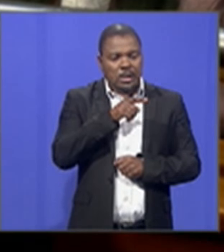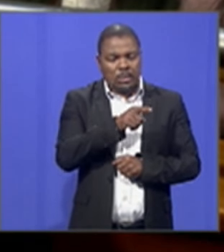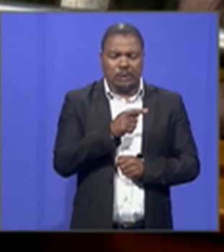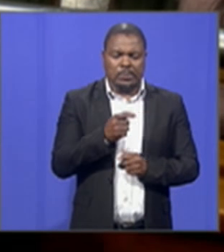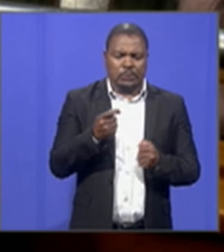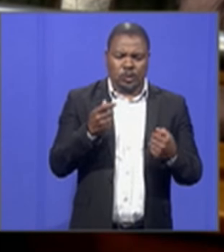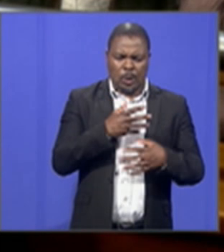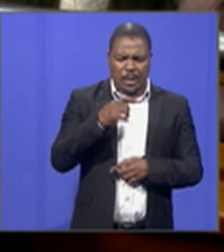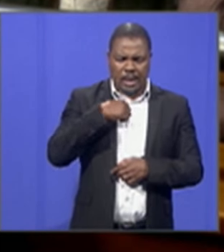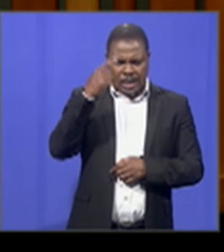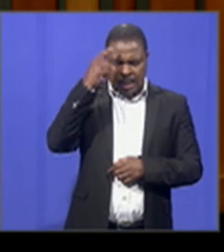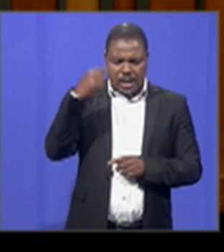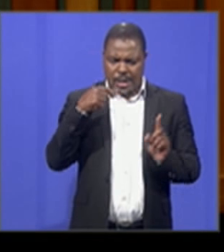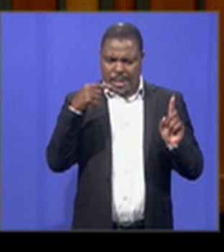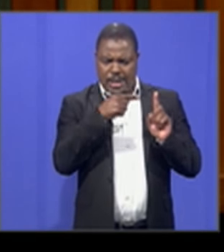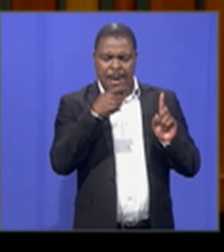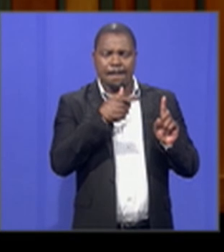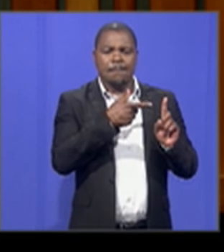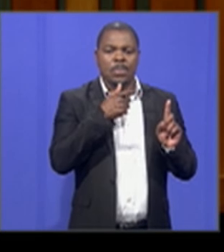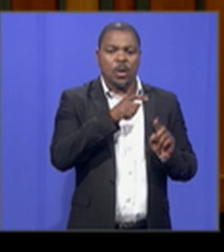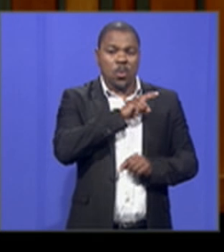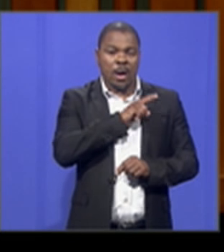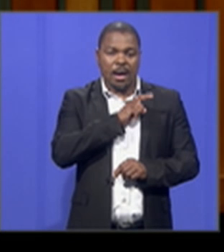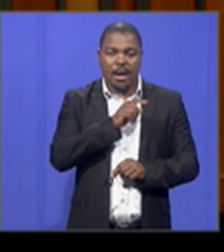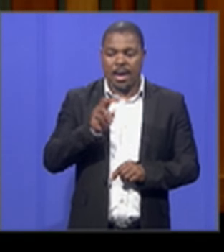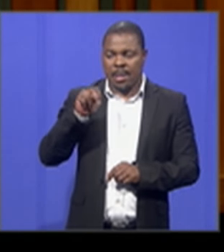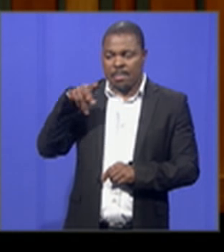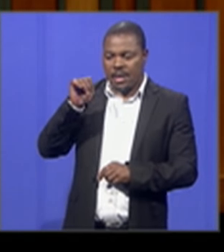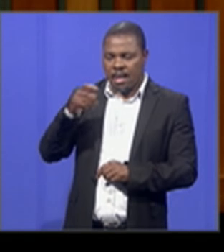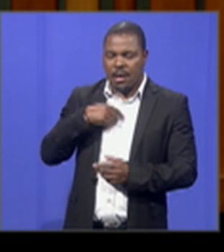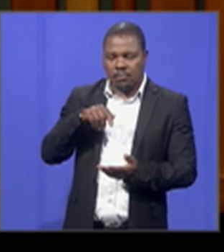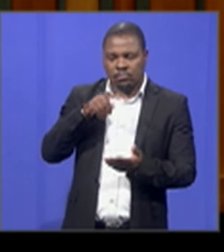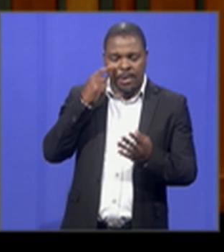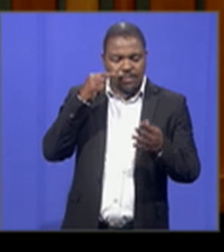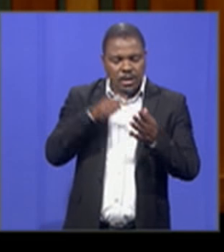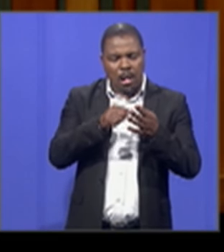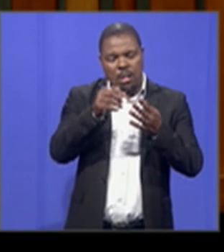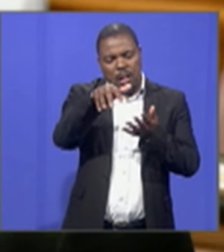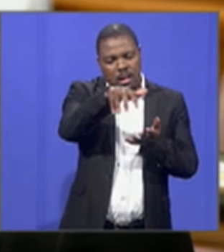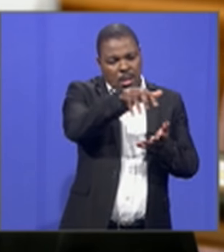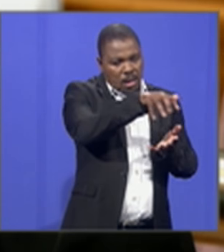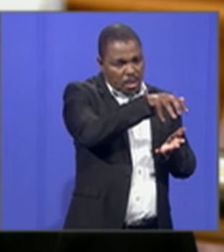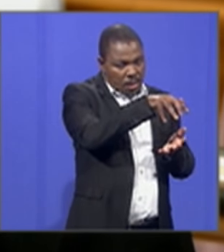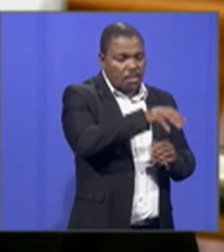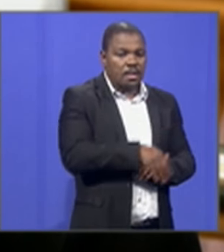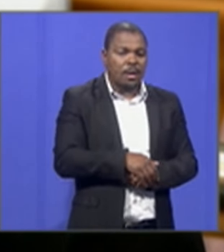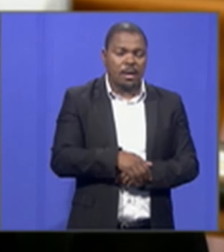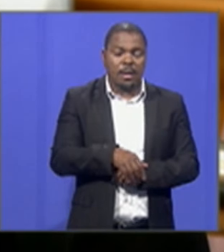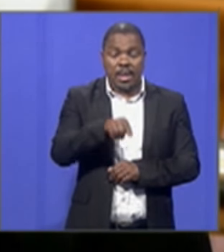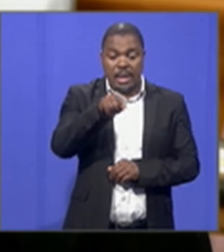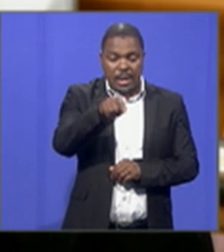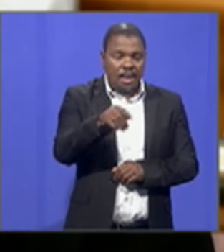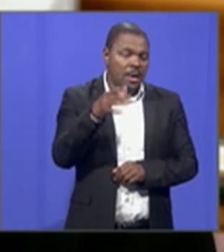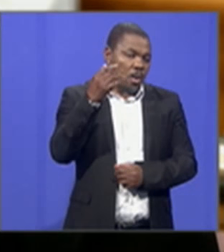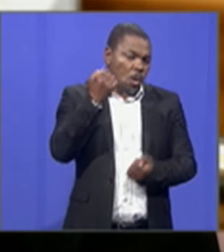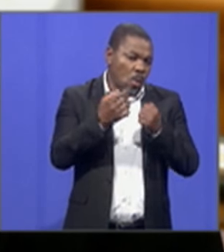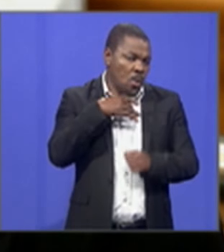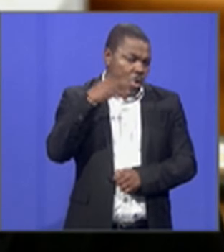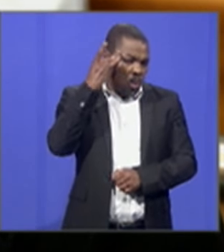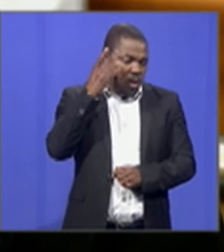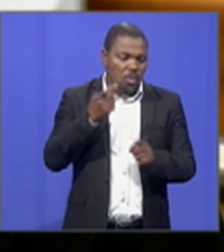a gononelwe. Ka ge botšotšisi bo le gare bo kgoboketša dintlha molatong woo. Kgorotsheko e kwele bohlatse bjo bo fapanego go